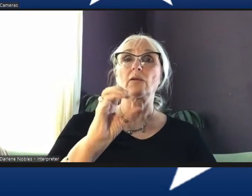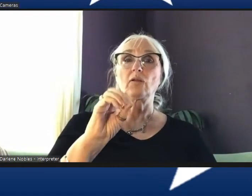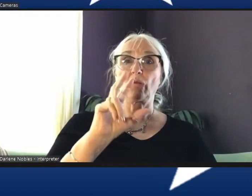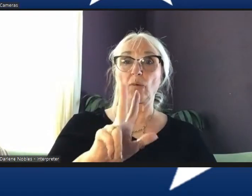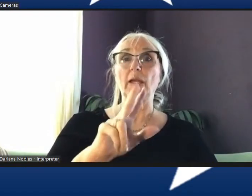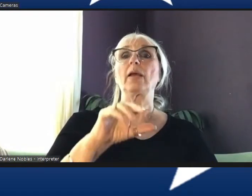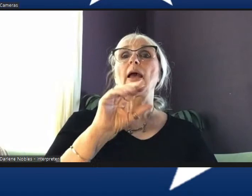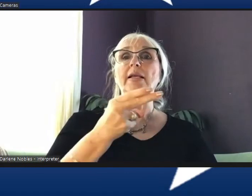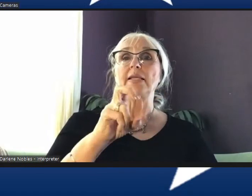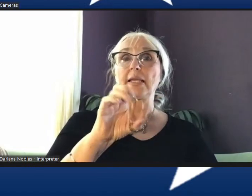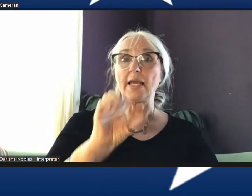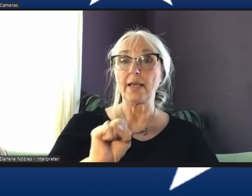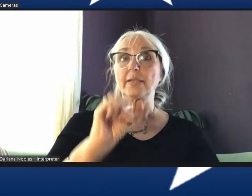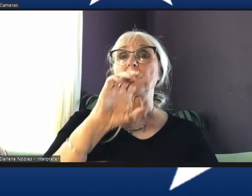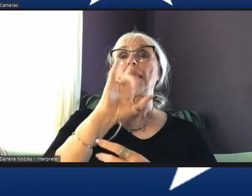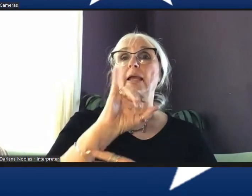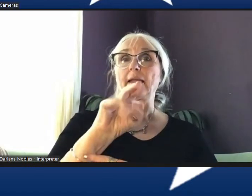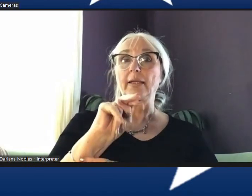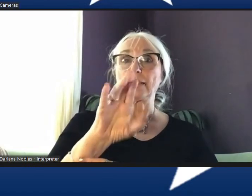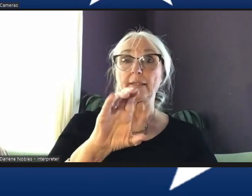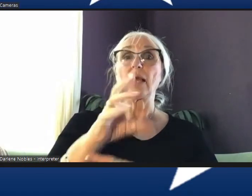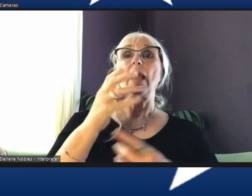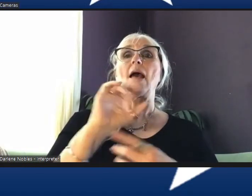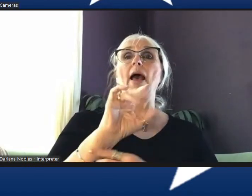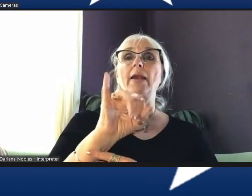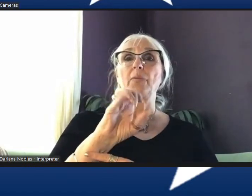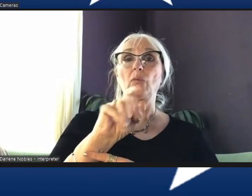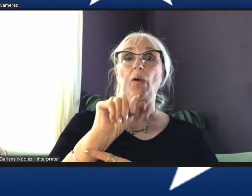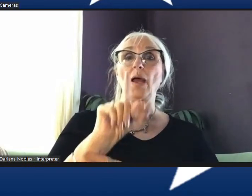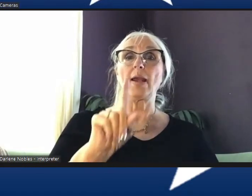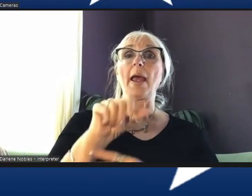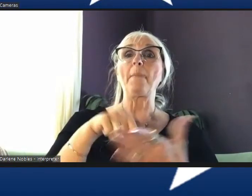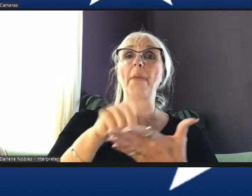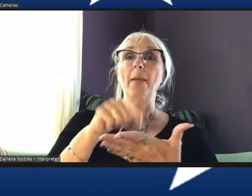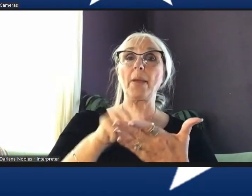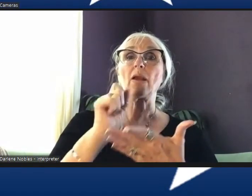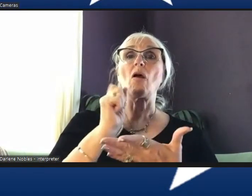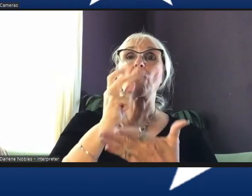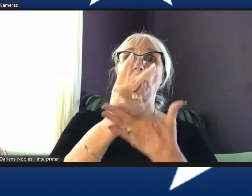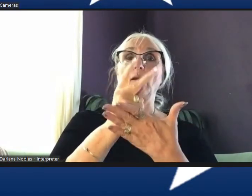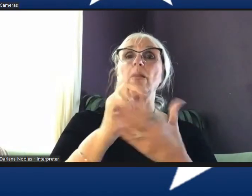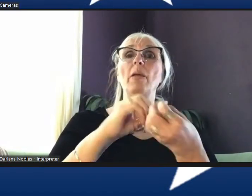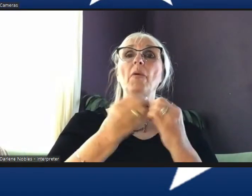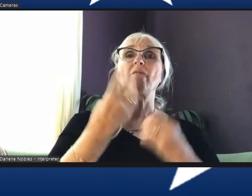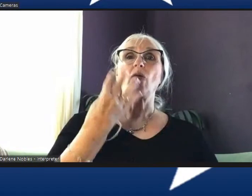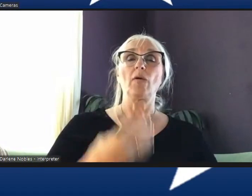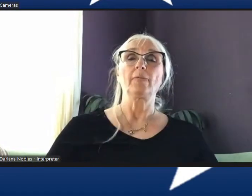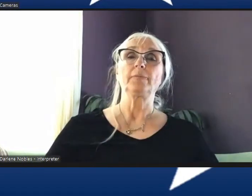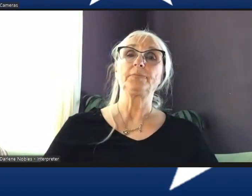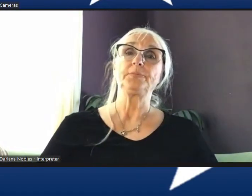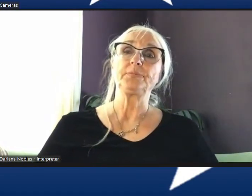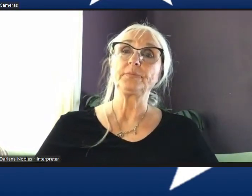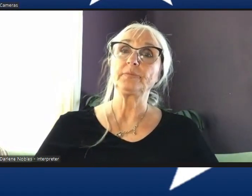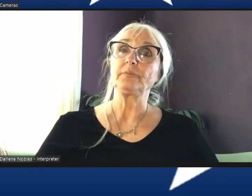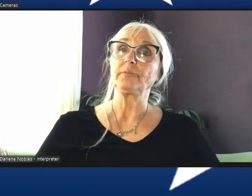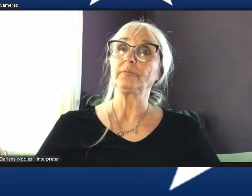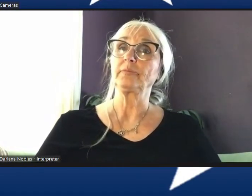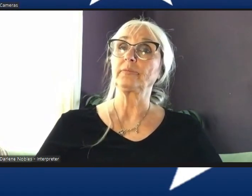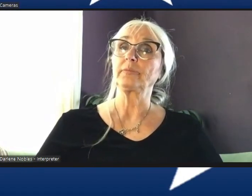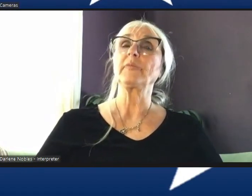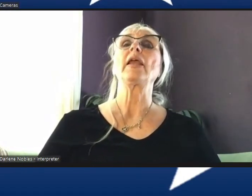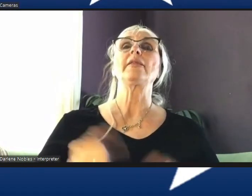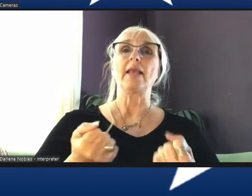HCS Incorporated. I-1A is authorization of payment application number 4. Ken? Yes, sir. They submitted a